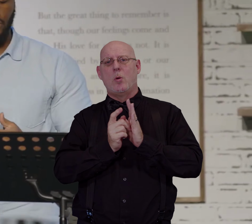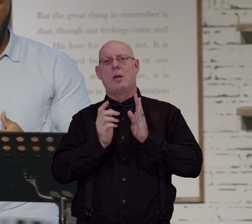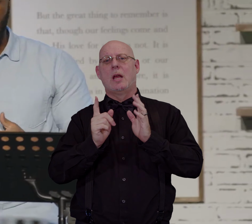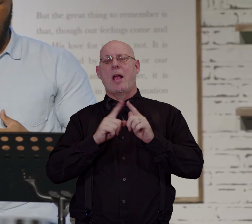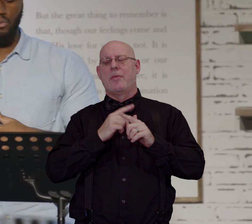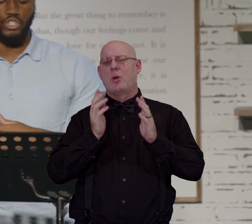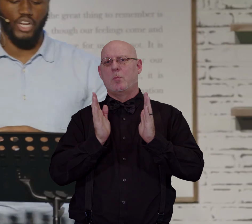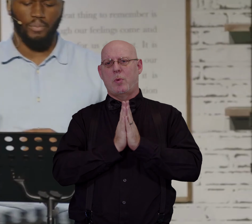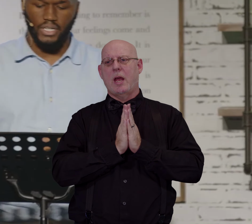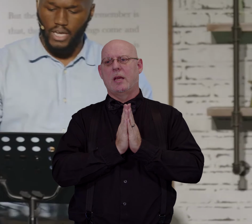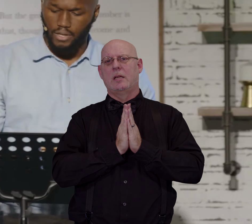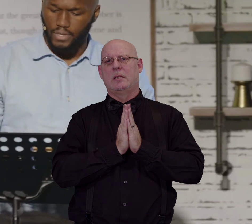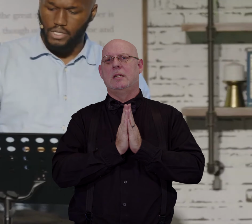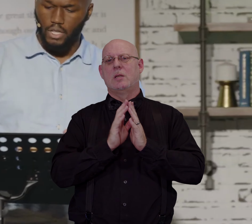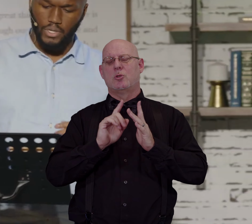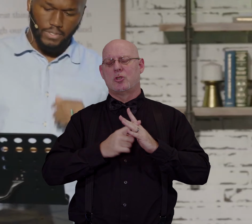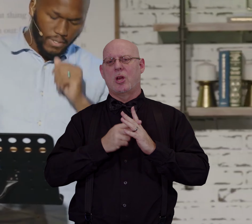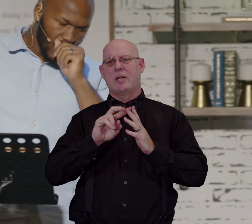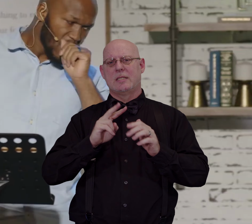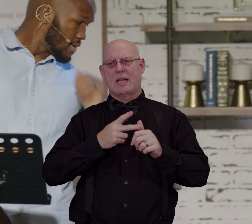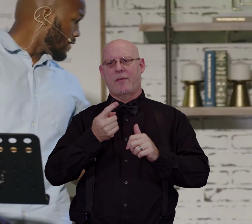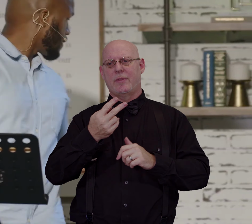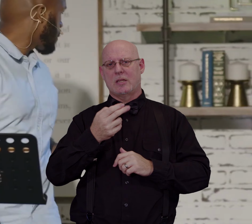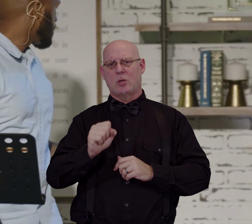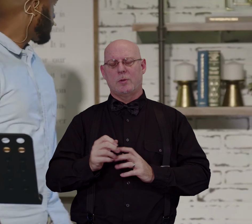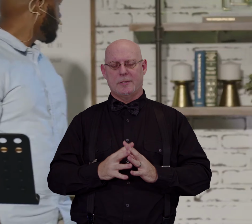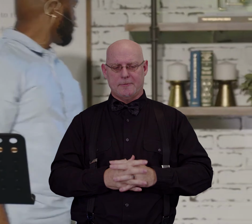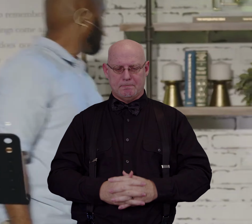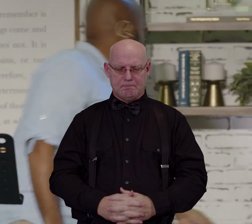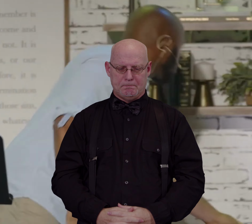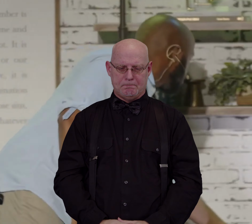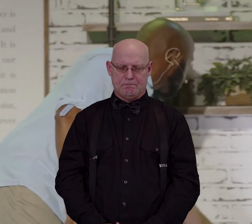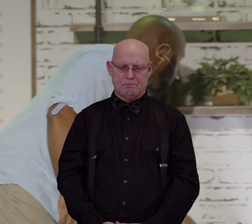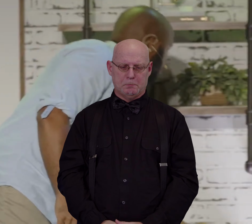pray for us, and then we'll jump into 2 Thessalonians.